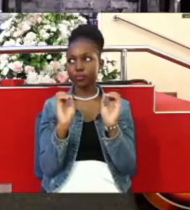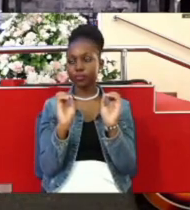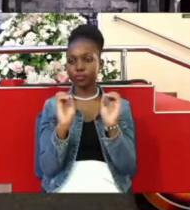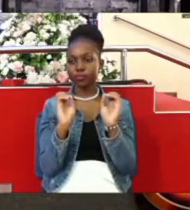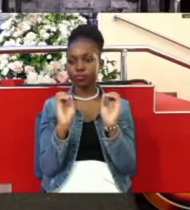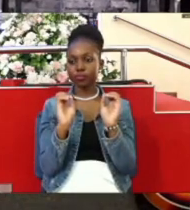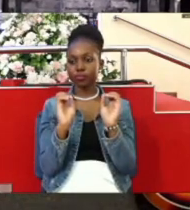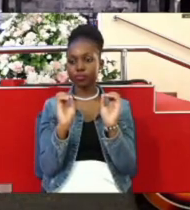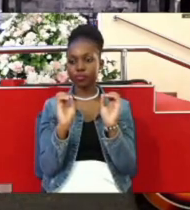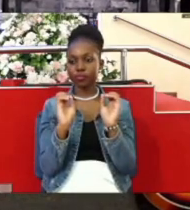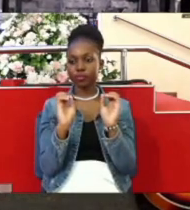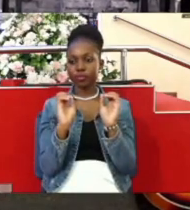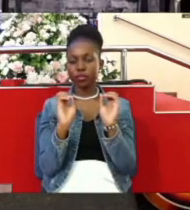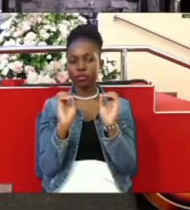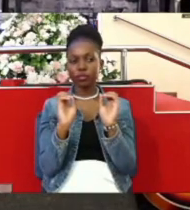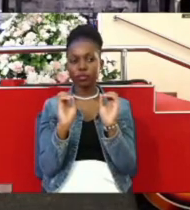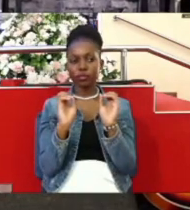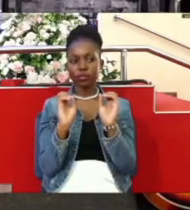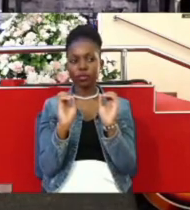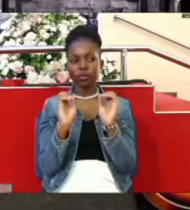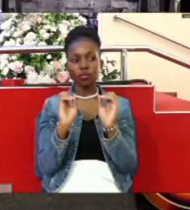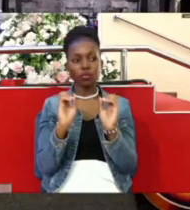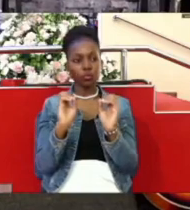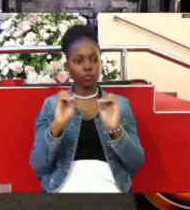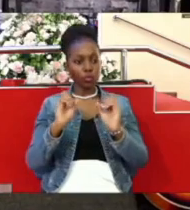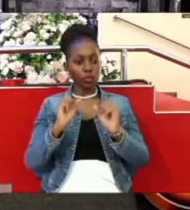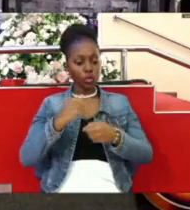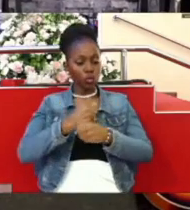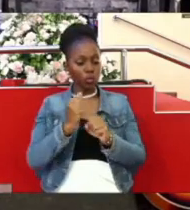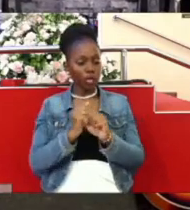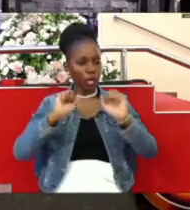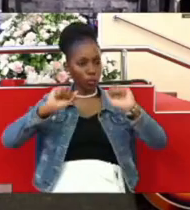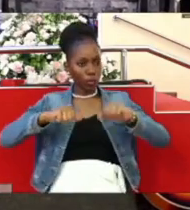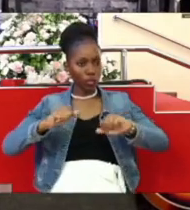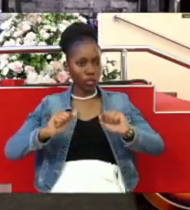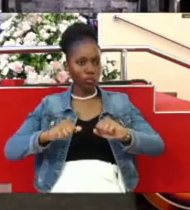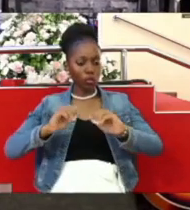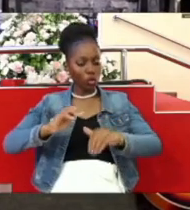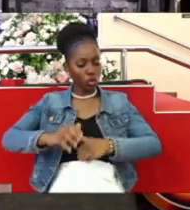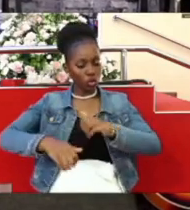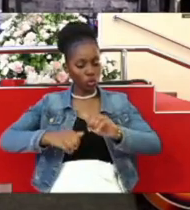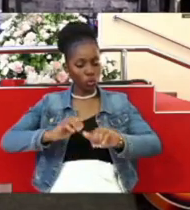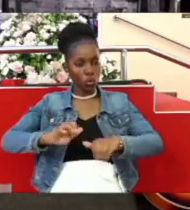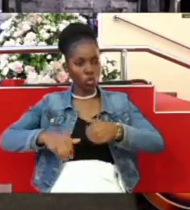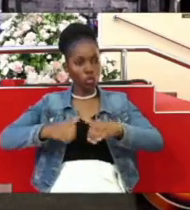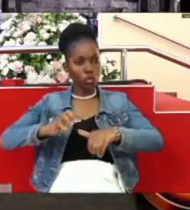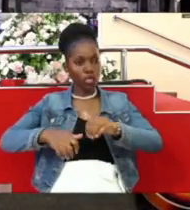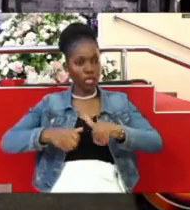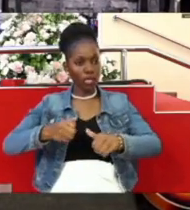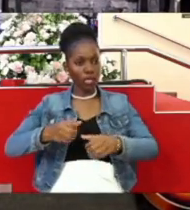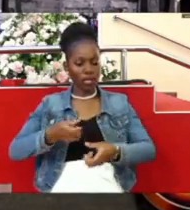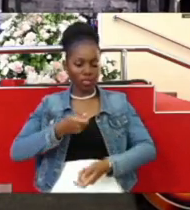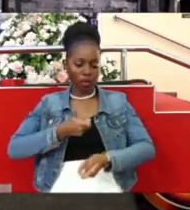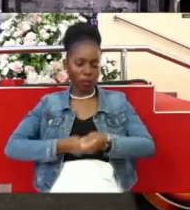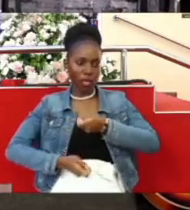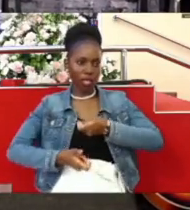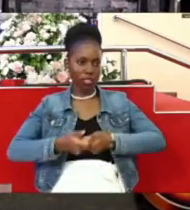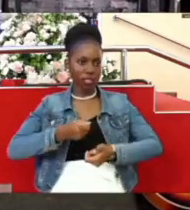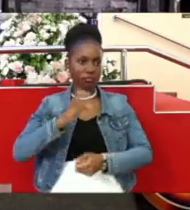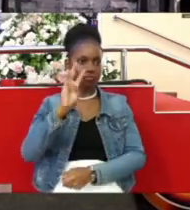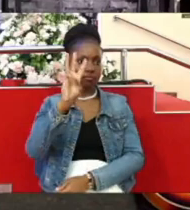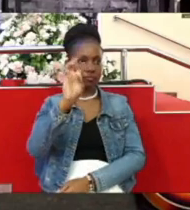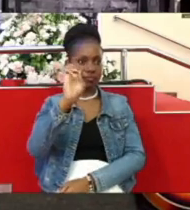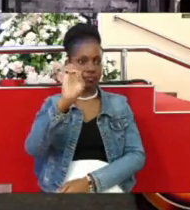that you may be able to dig wells. And I know somebody here, God has been speaking to you about